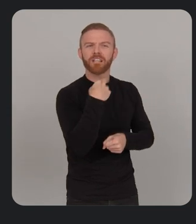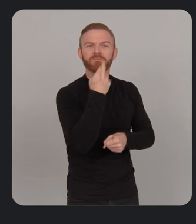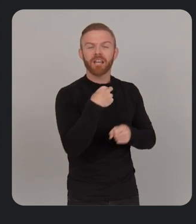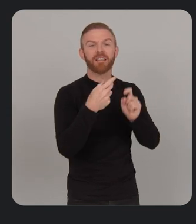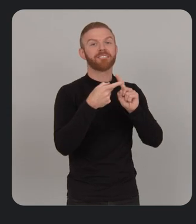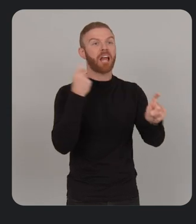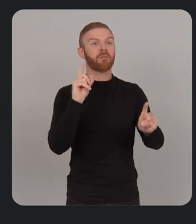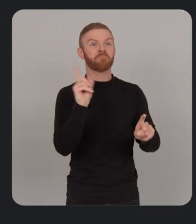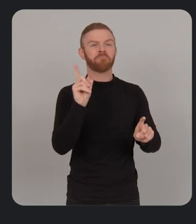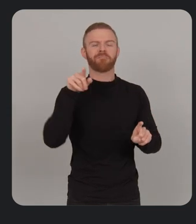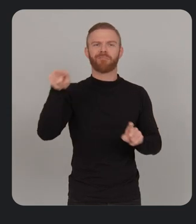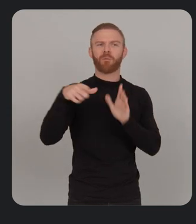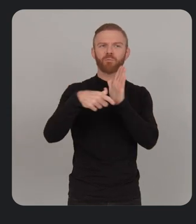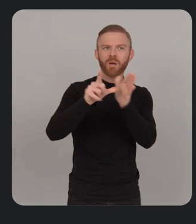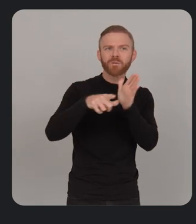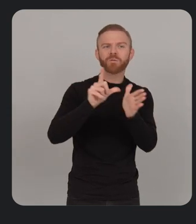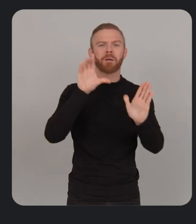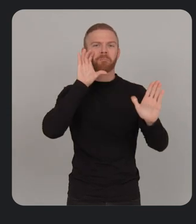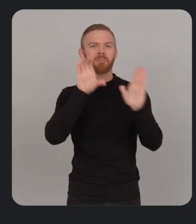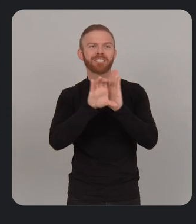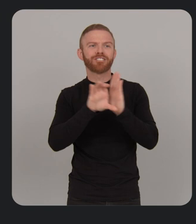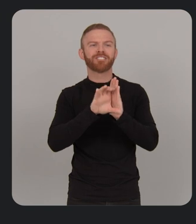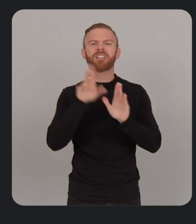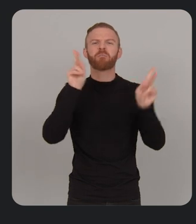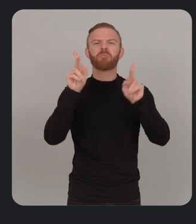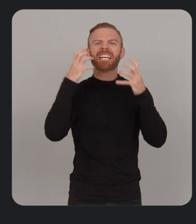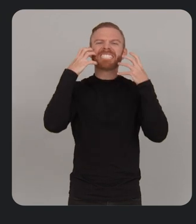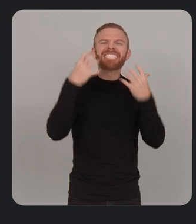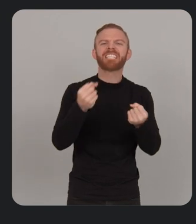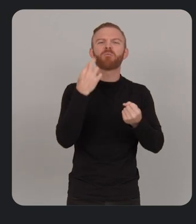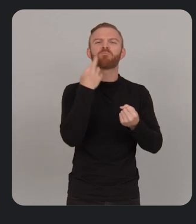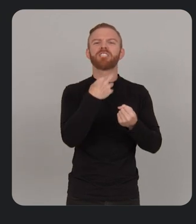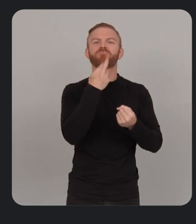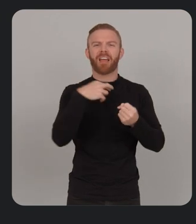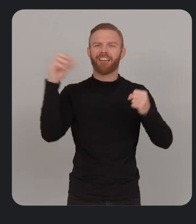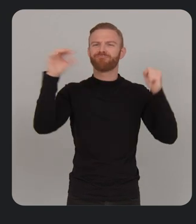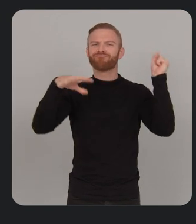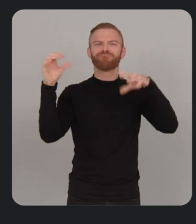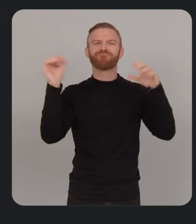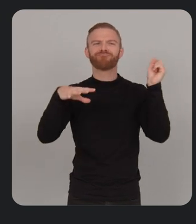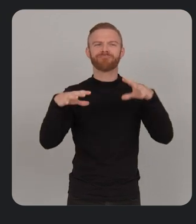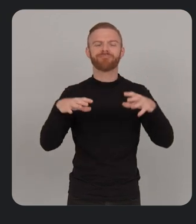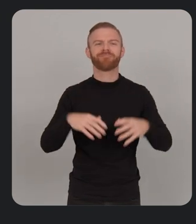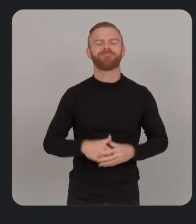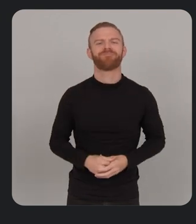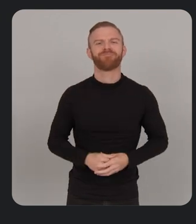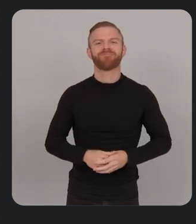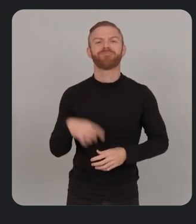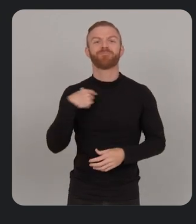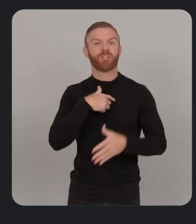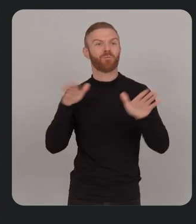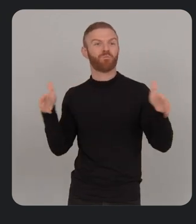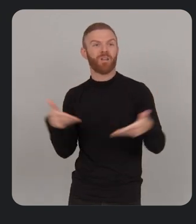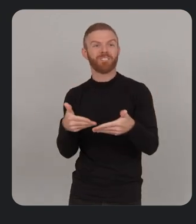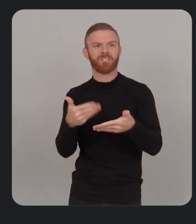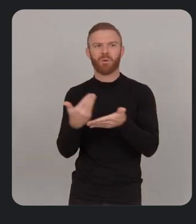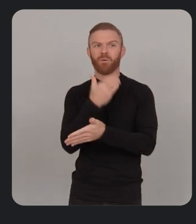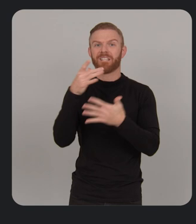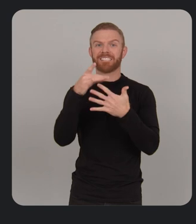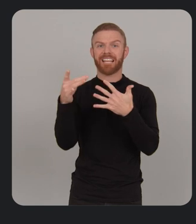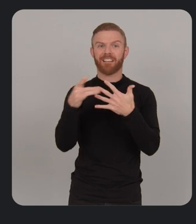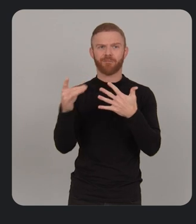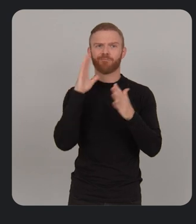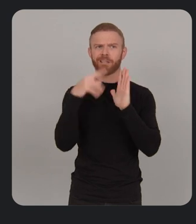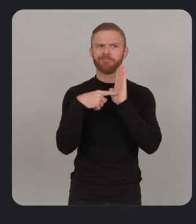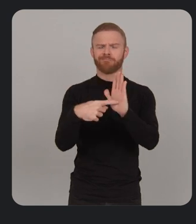insights from reviews or pictures submitted by fellow foodies we're introducing a new feature that